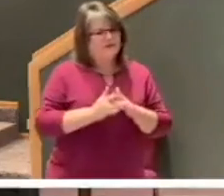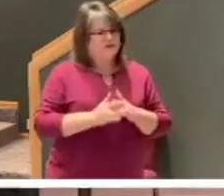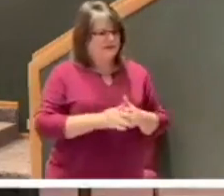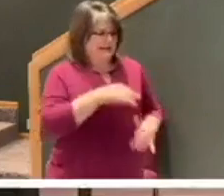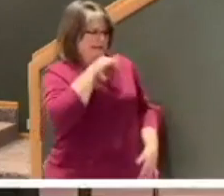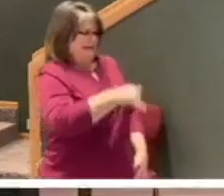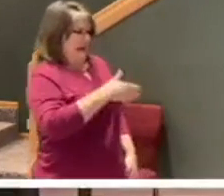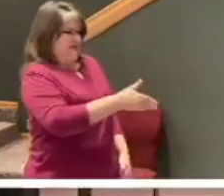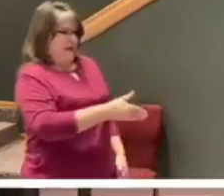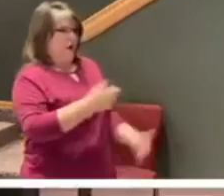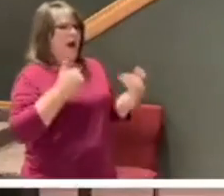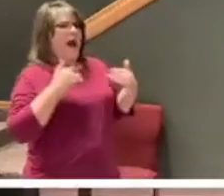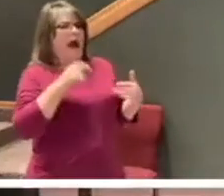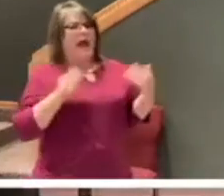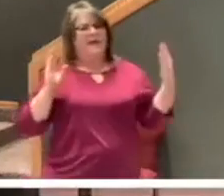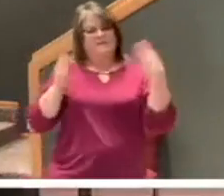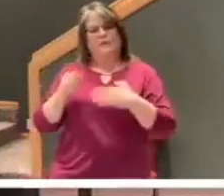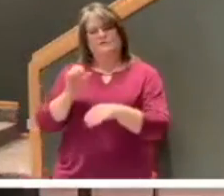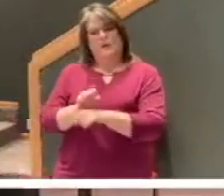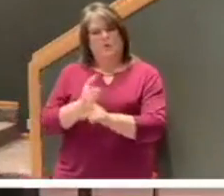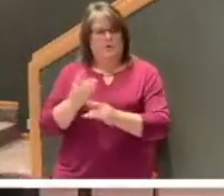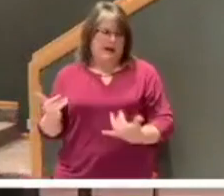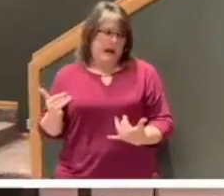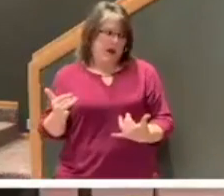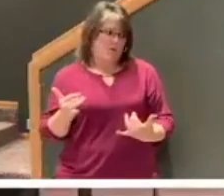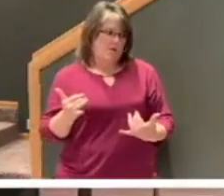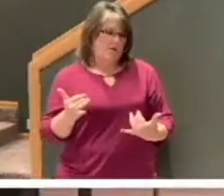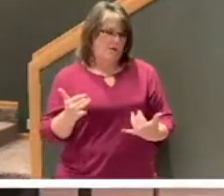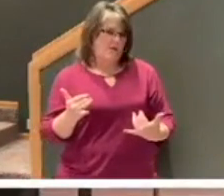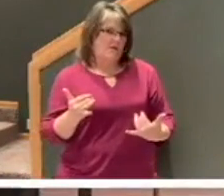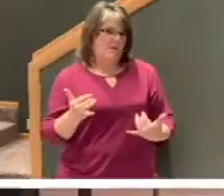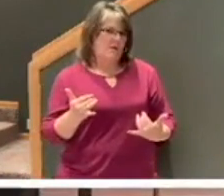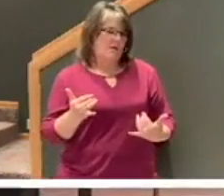there. I've got to focus on work right now.